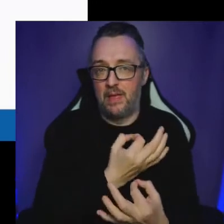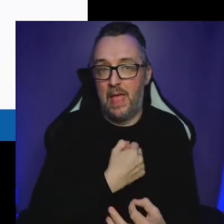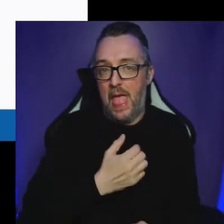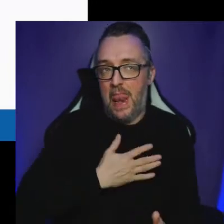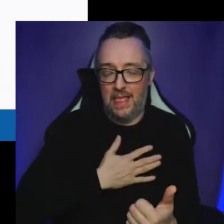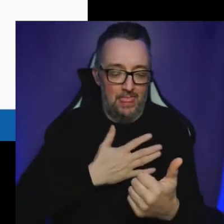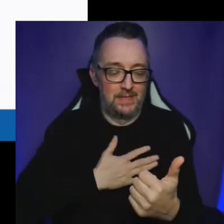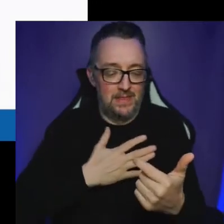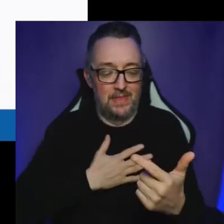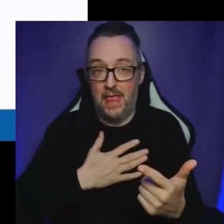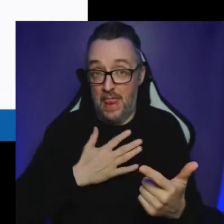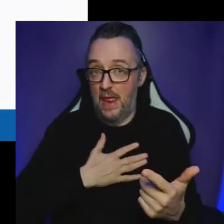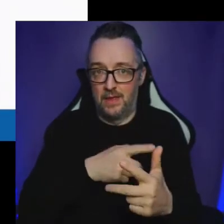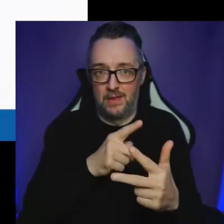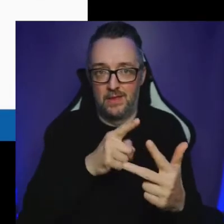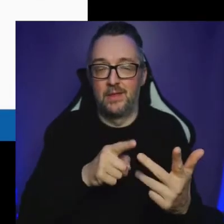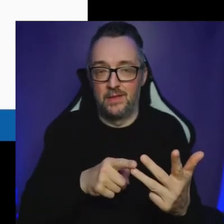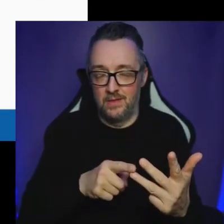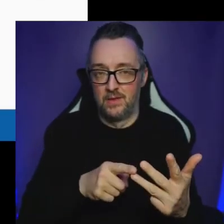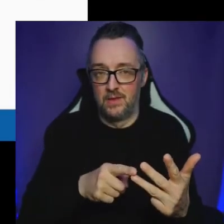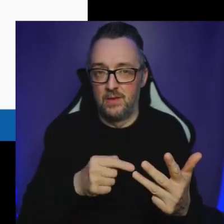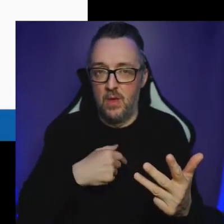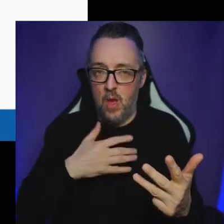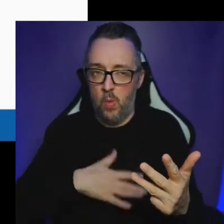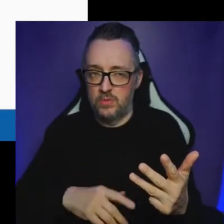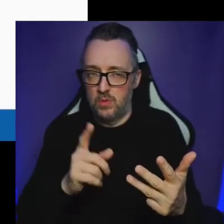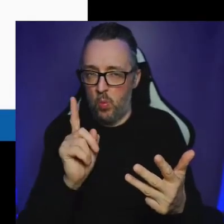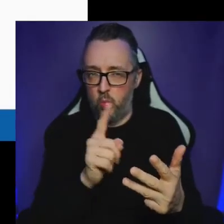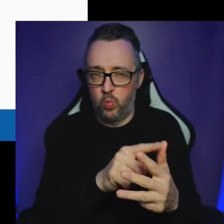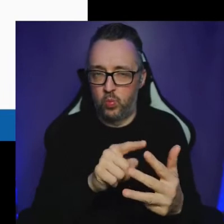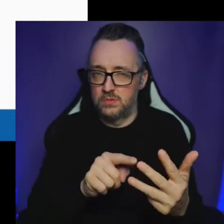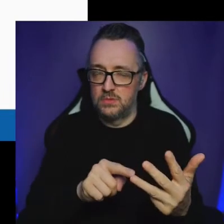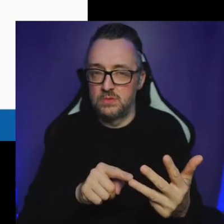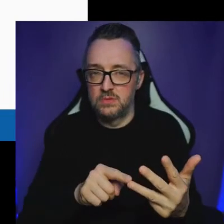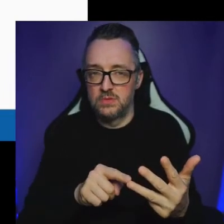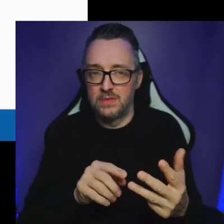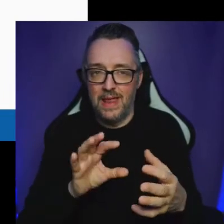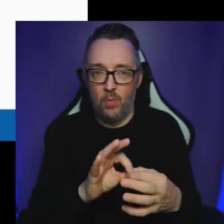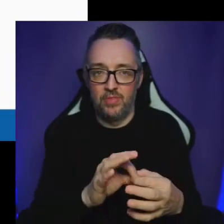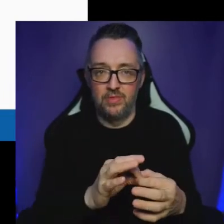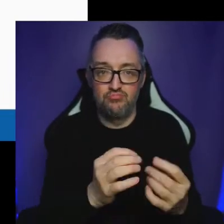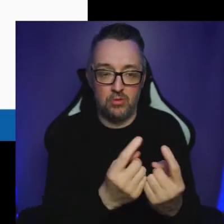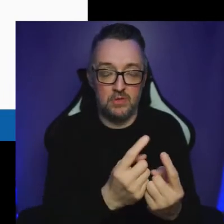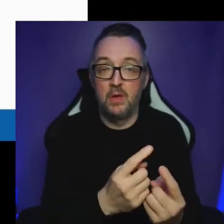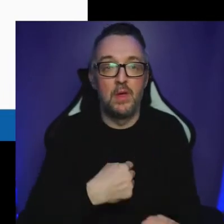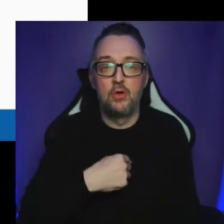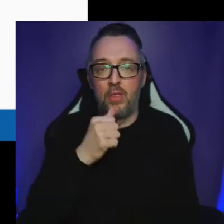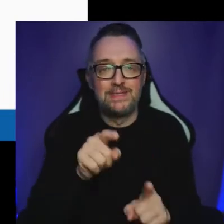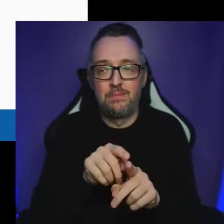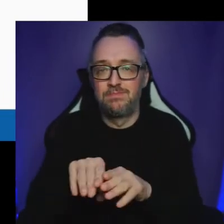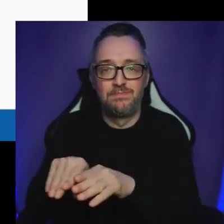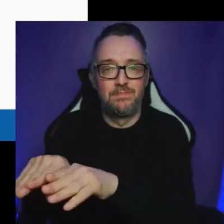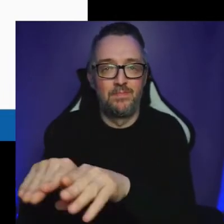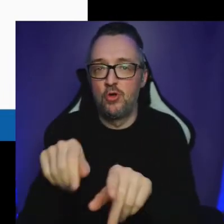and what I want from a digital service and digital interface or a product. But I'm not everybody, and I need to be